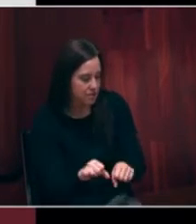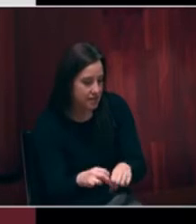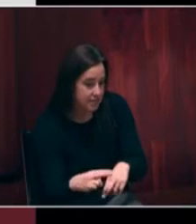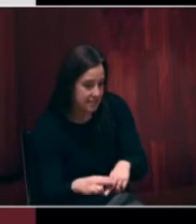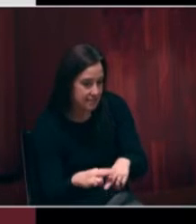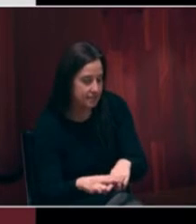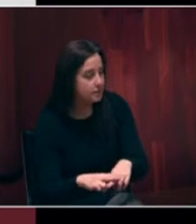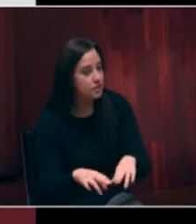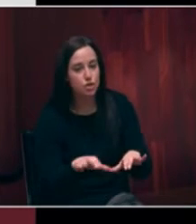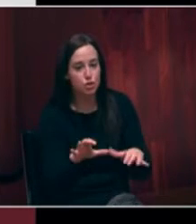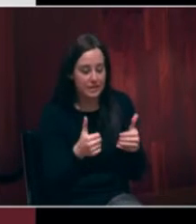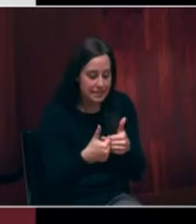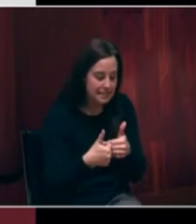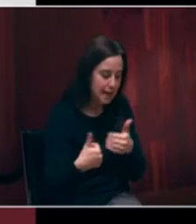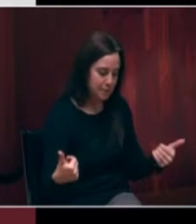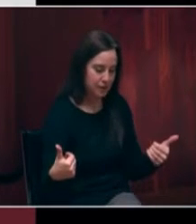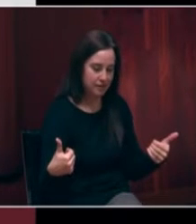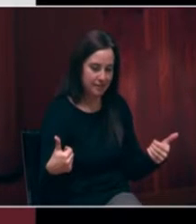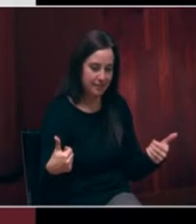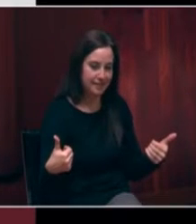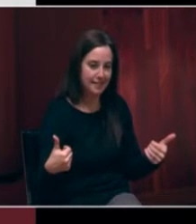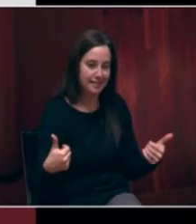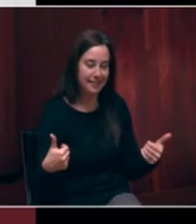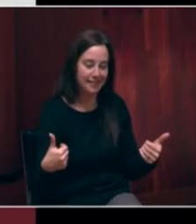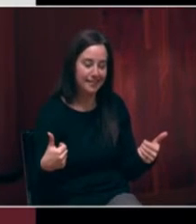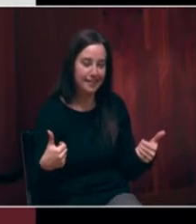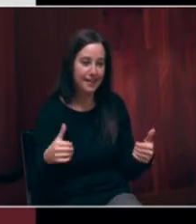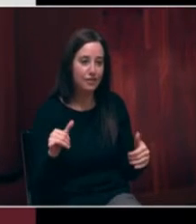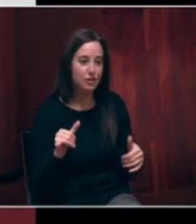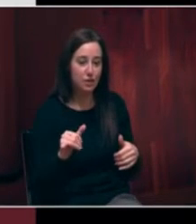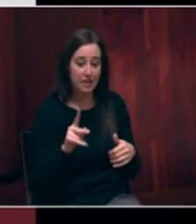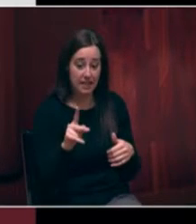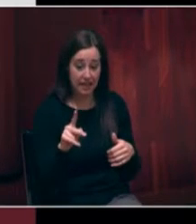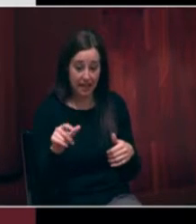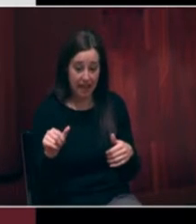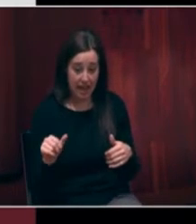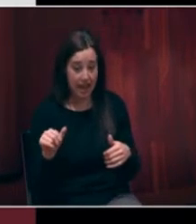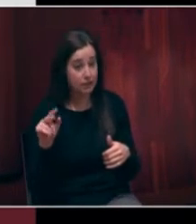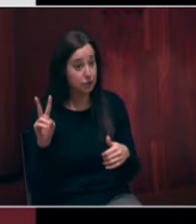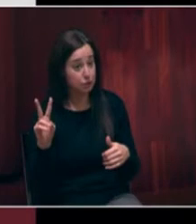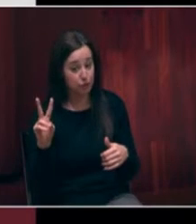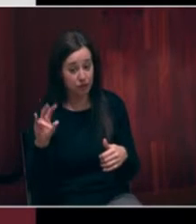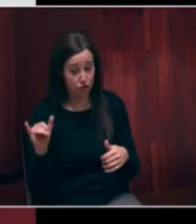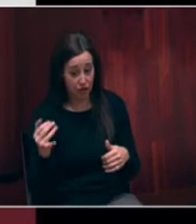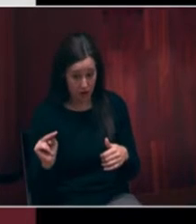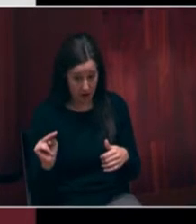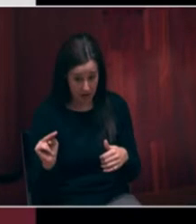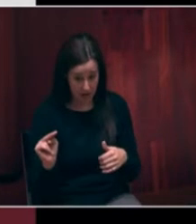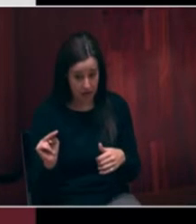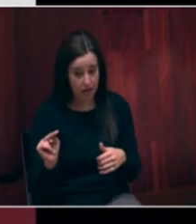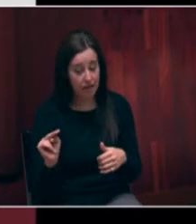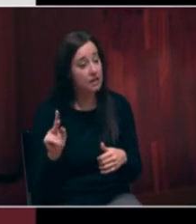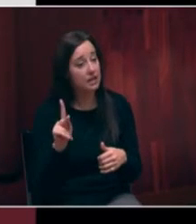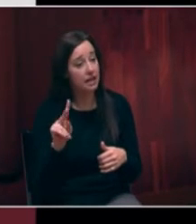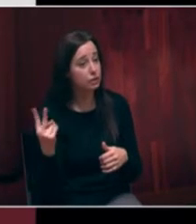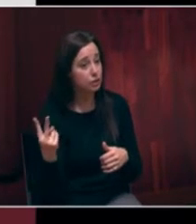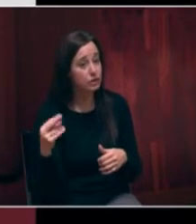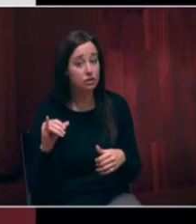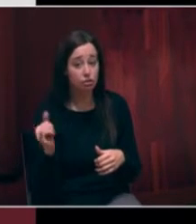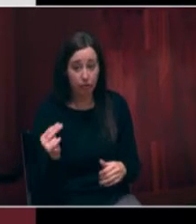separate transaction. So if you're doing KA2 in January, that's the one you can pay for. Proceed to checkout, check that